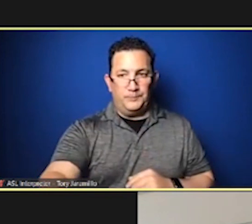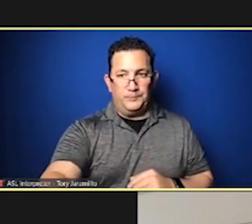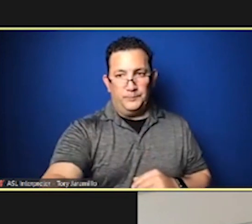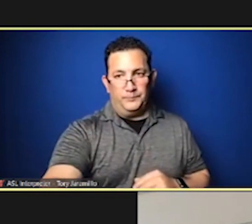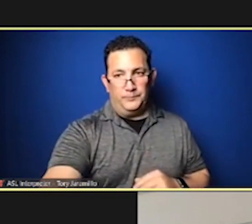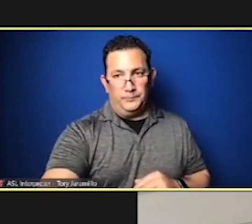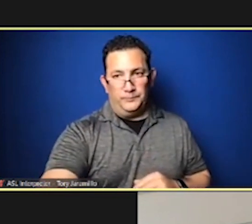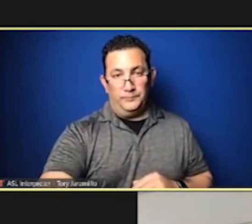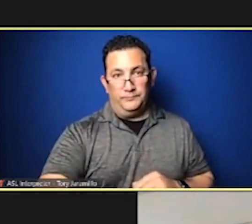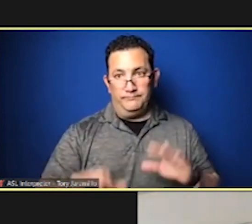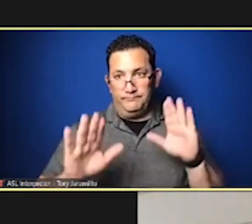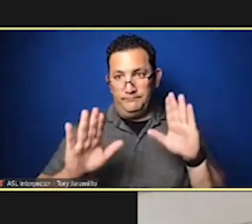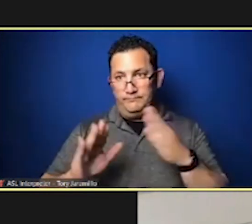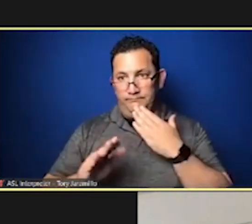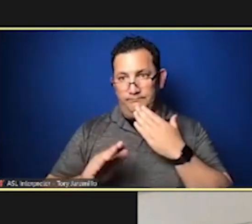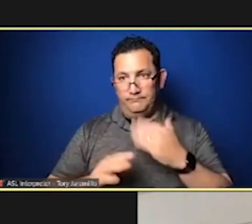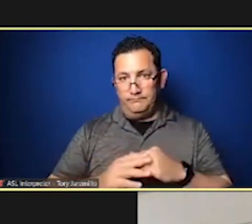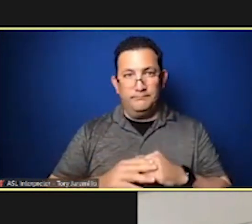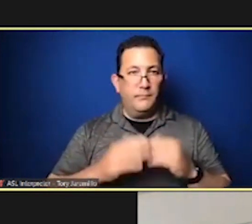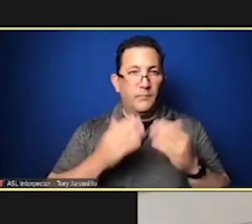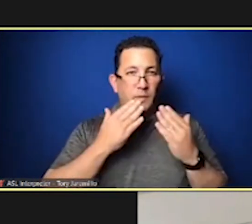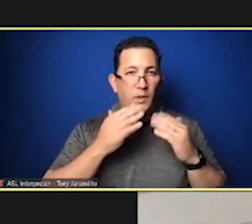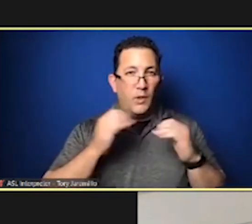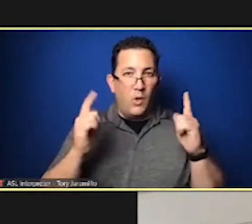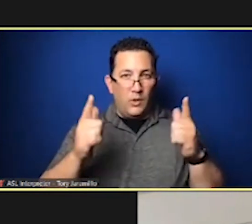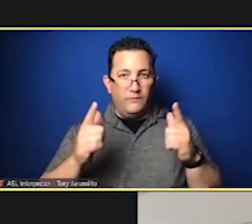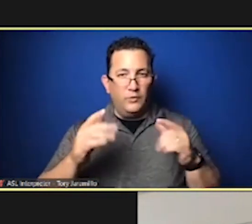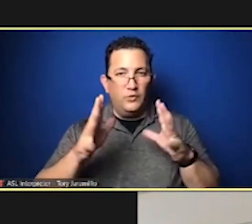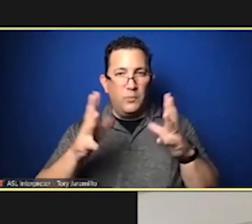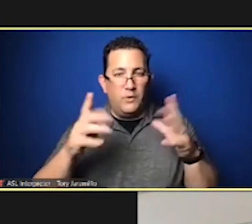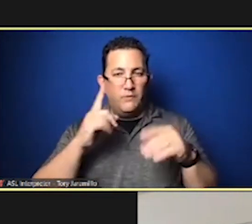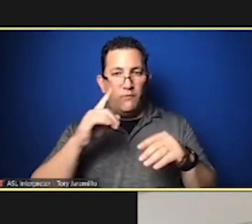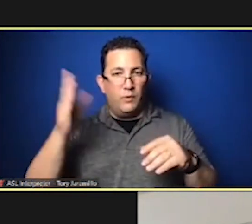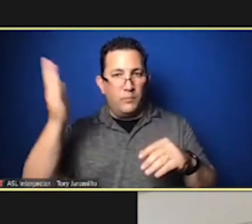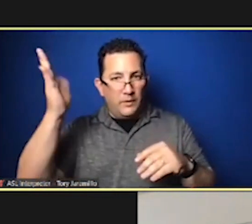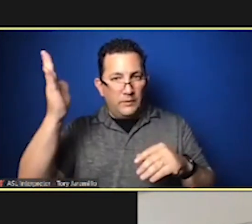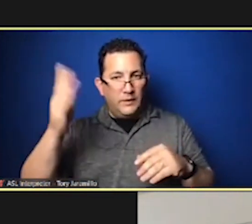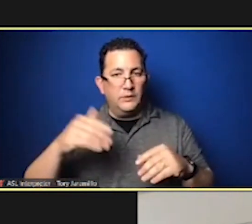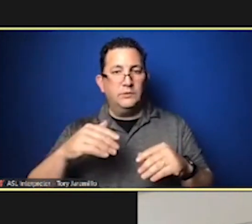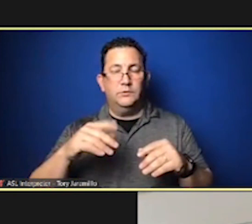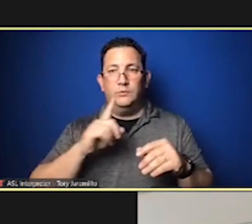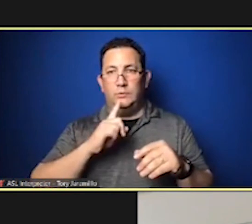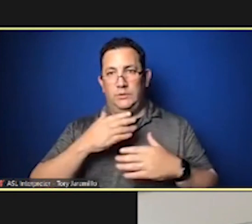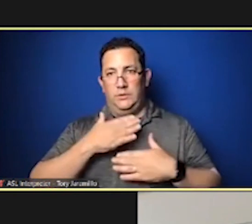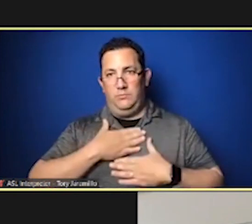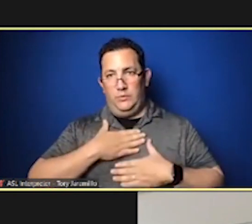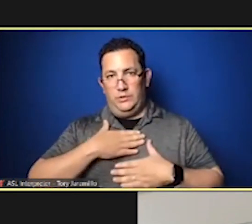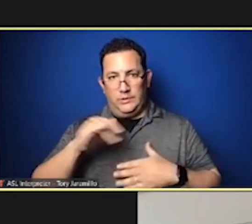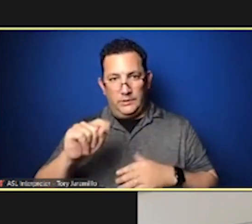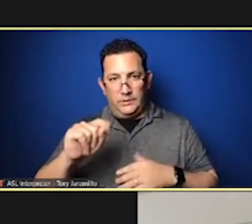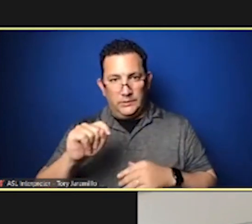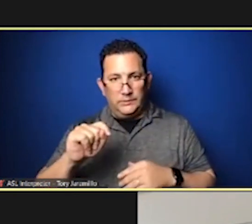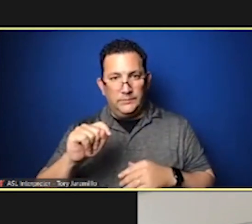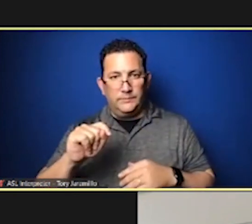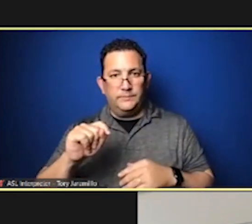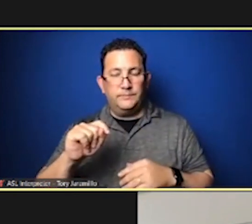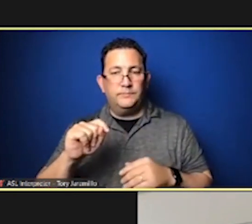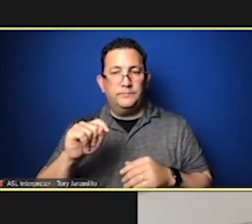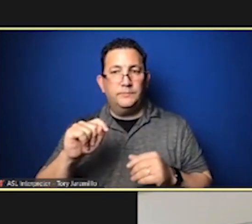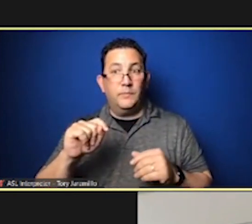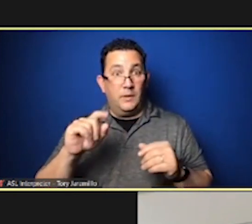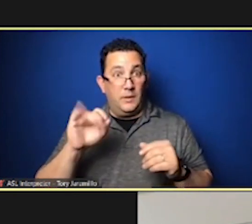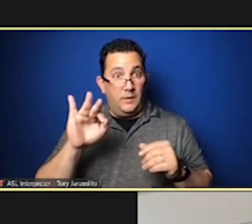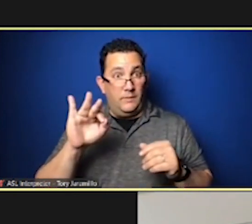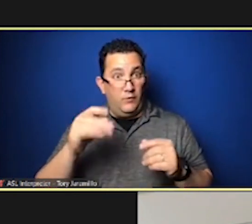Great, thank you. Thank you all so much for your presentations. We really appreciate it. If